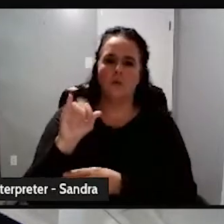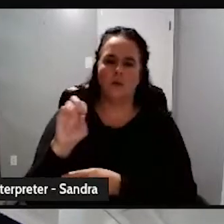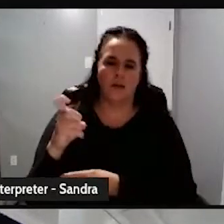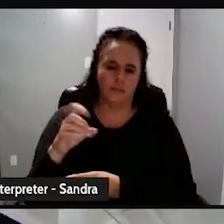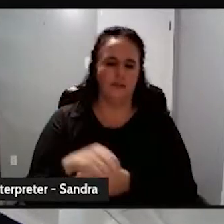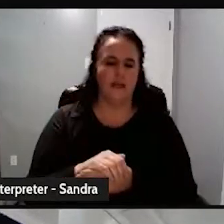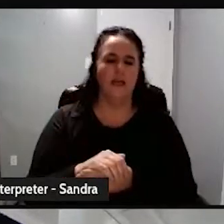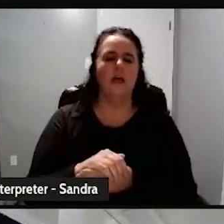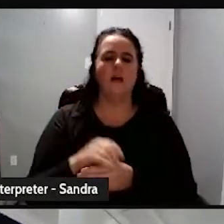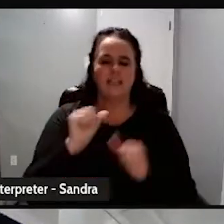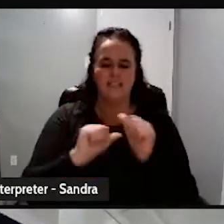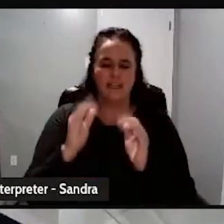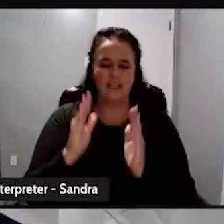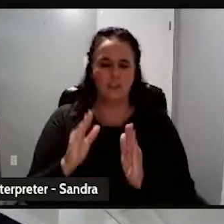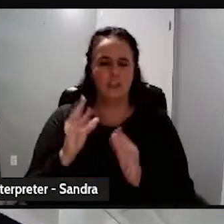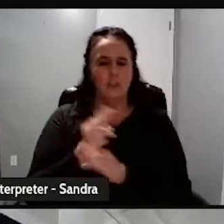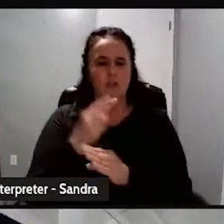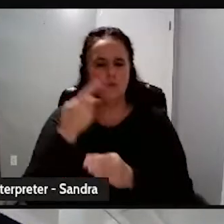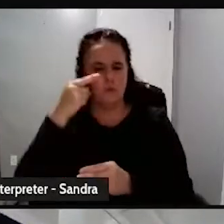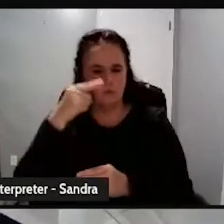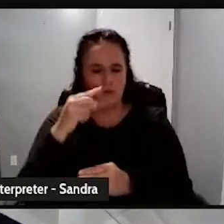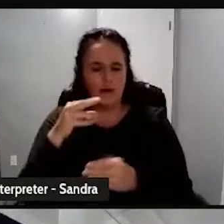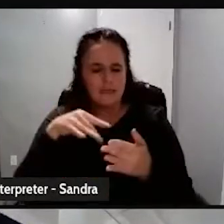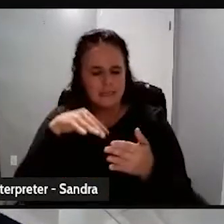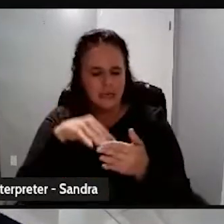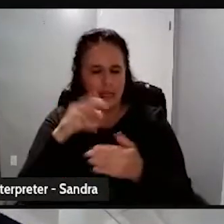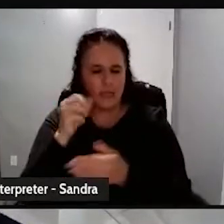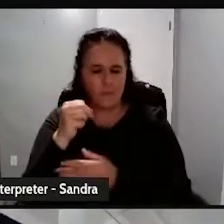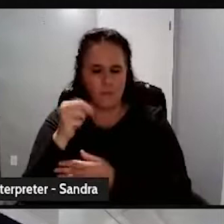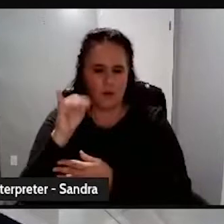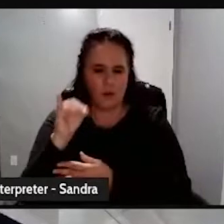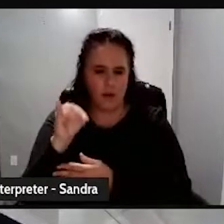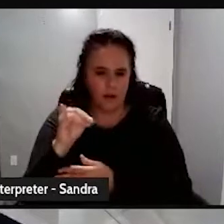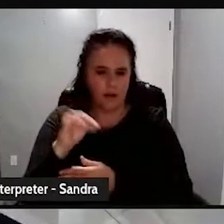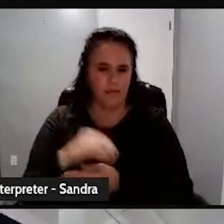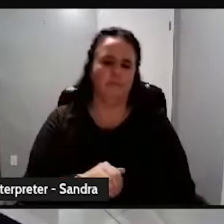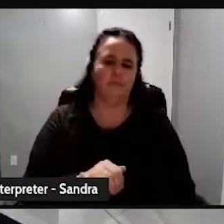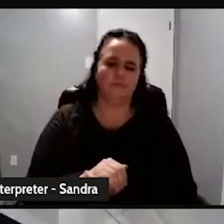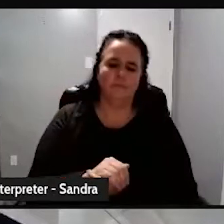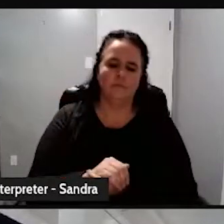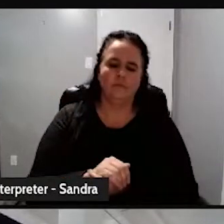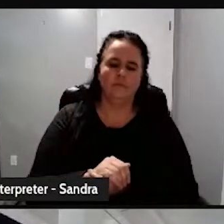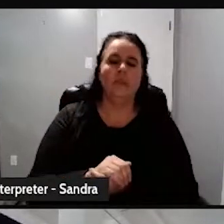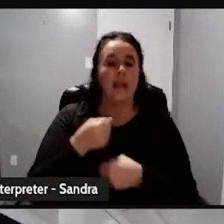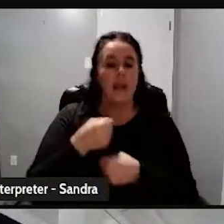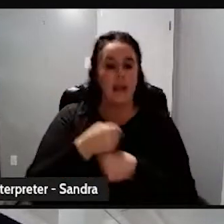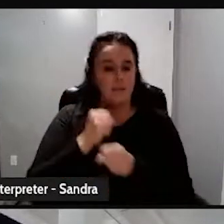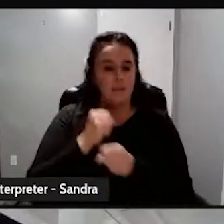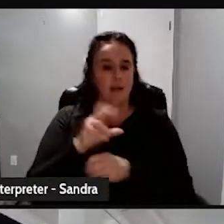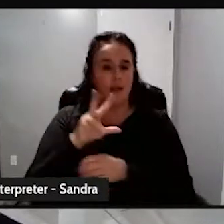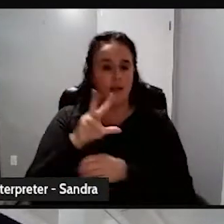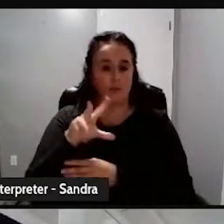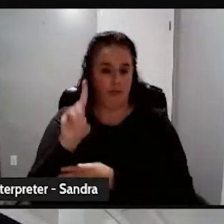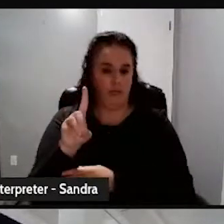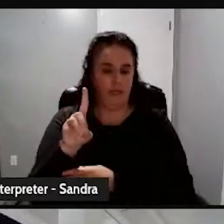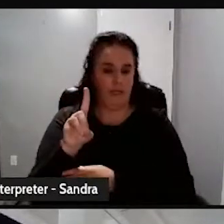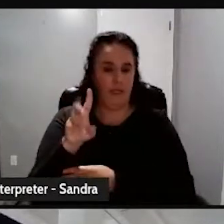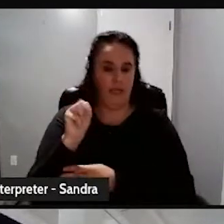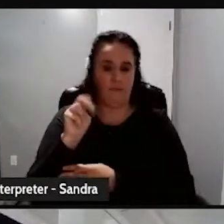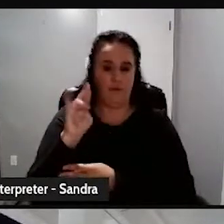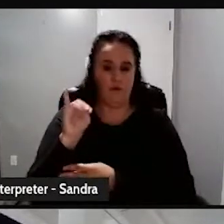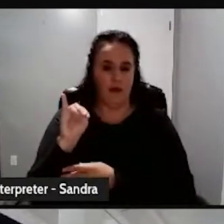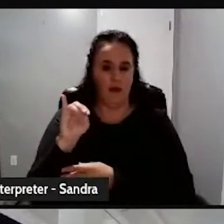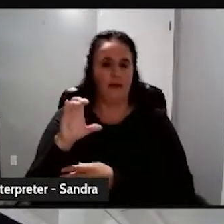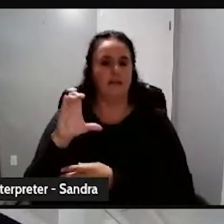study MRIs. And I produced a 3D rendering of an MRI scan. And